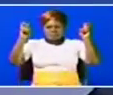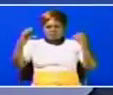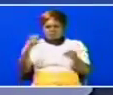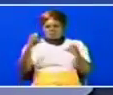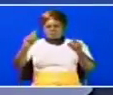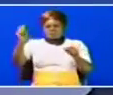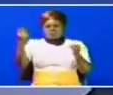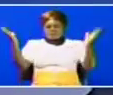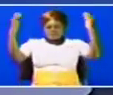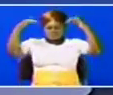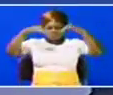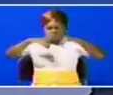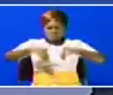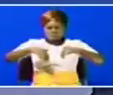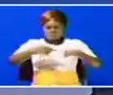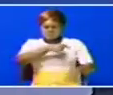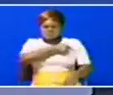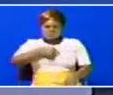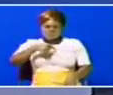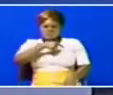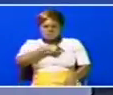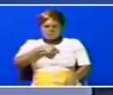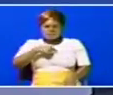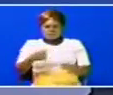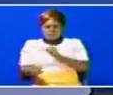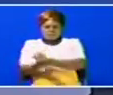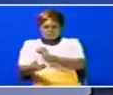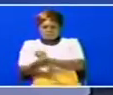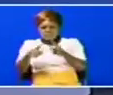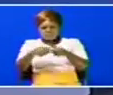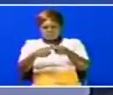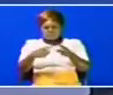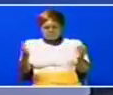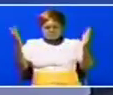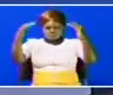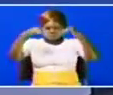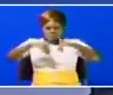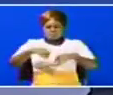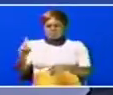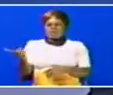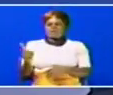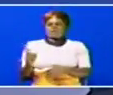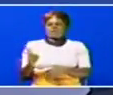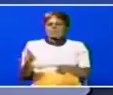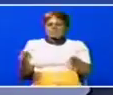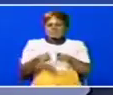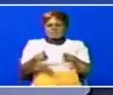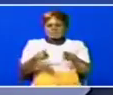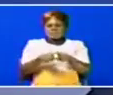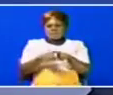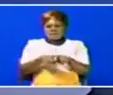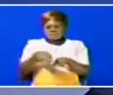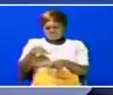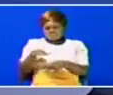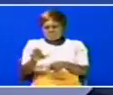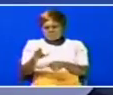Kenya convention, which saw delegates take stock of industry trends as they converged in Nairobi. According to Marjorie Ngwenya,